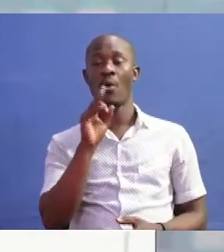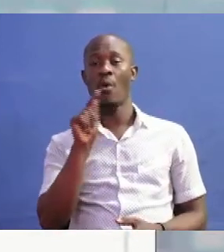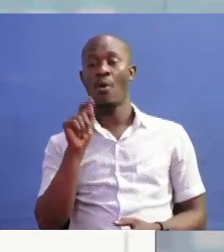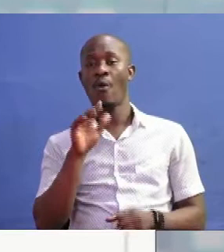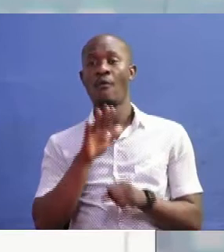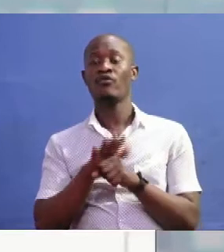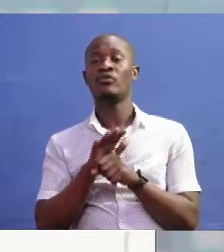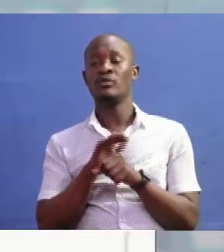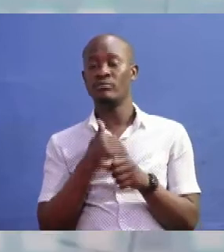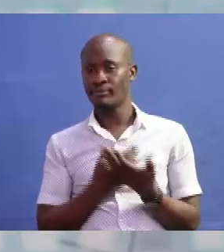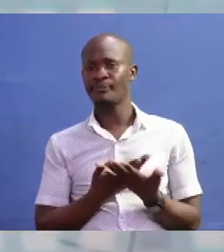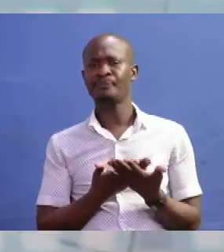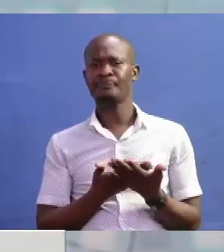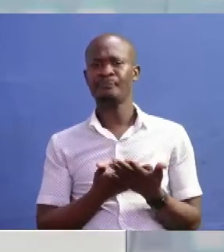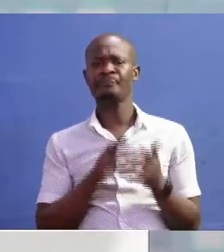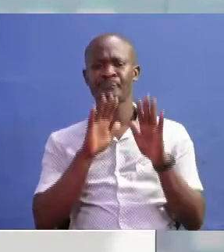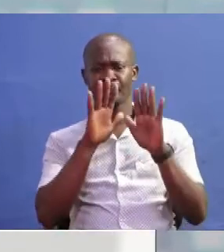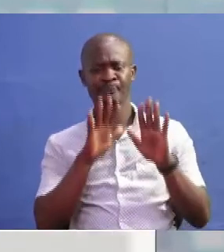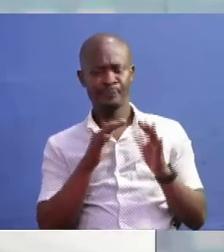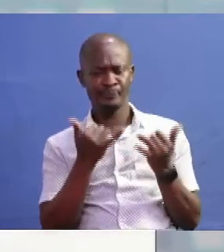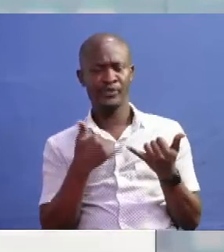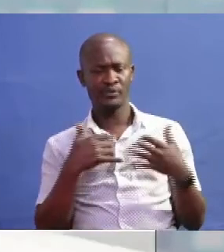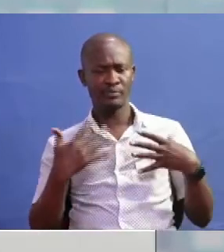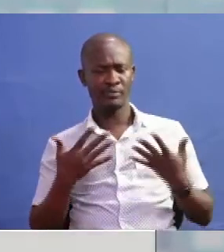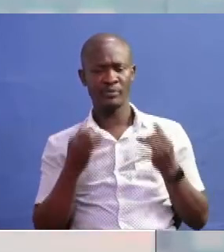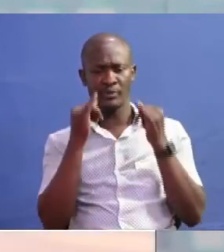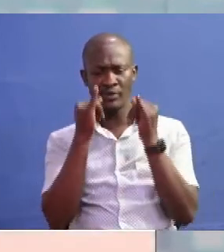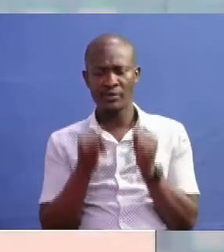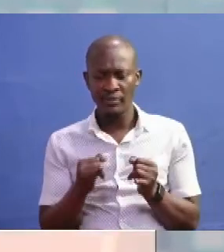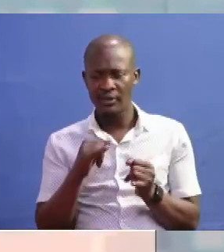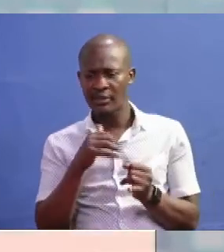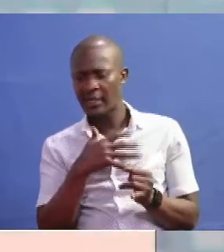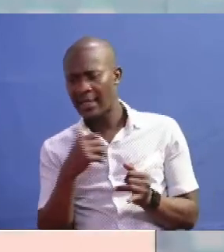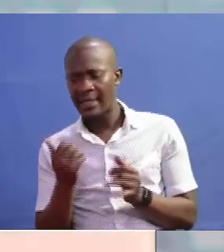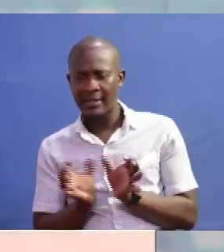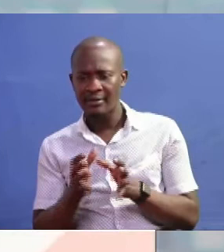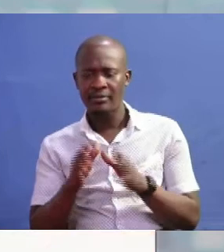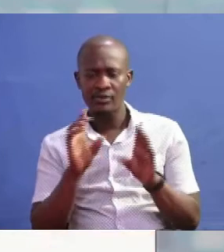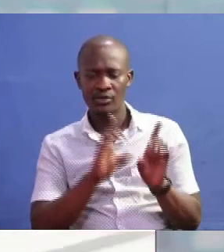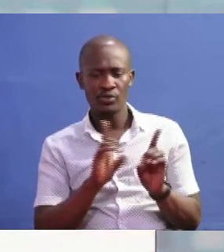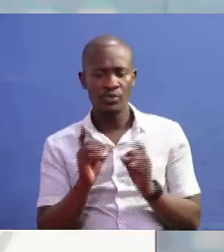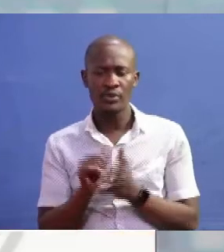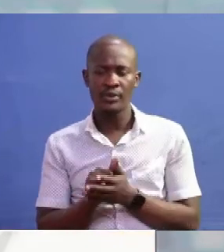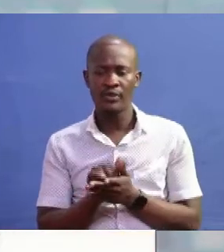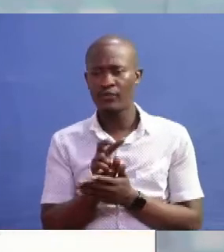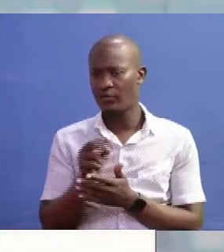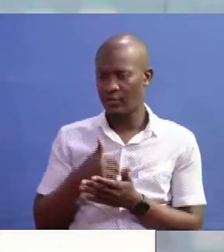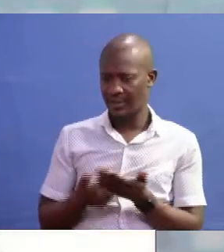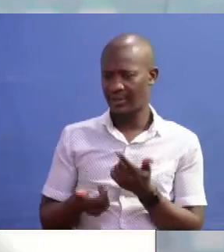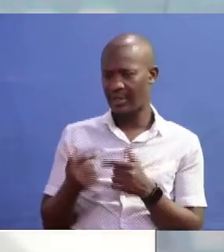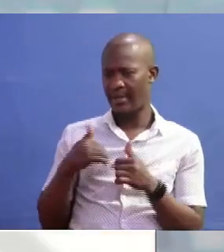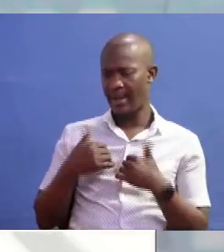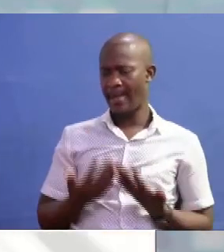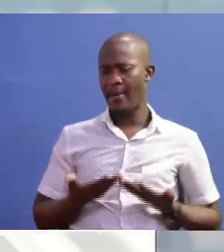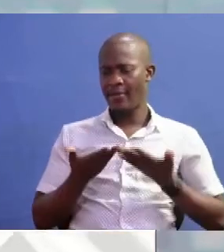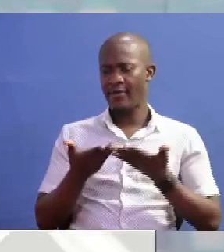most viable, even appropriate investment currently individuals and corporates are making. If you look at the returns that bonds are offering currently